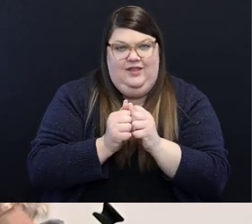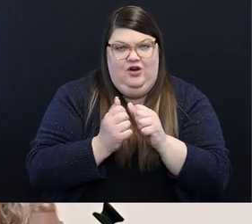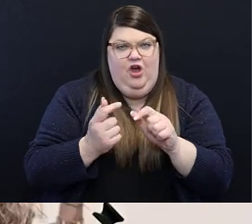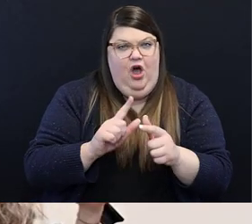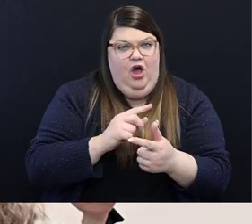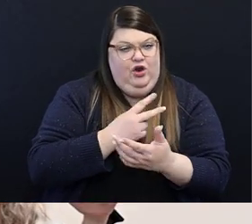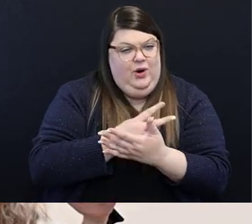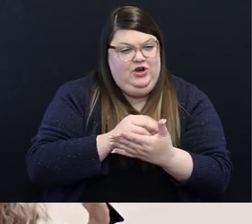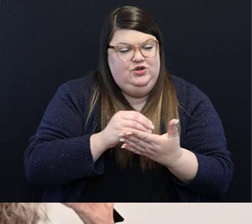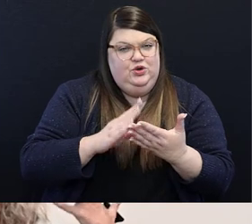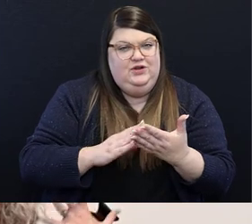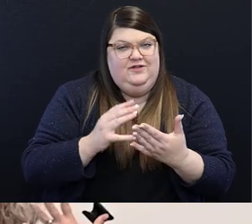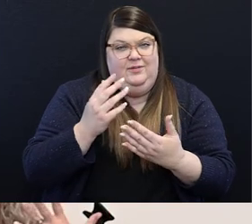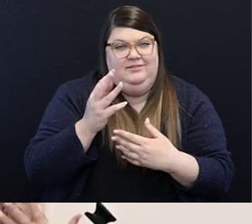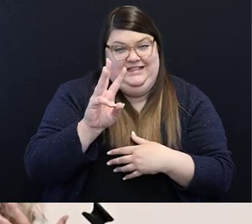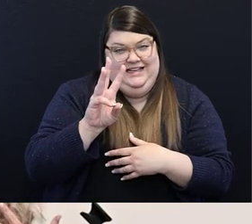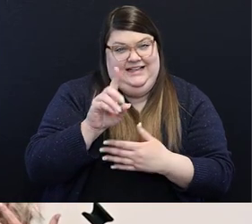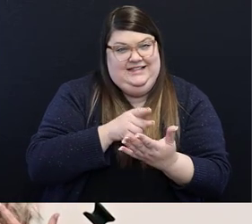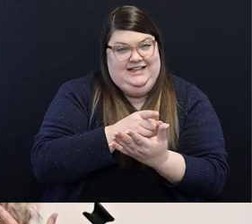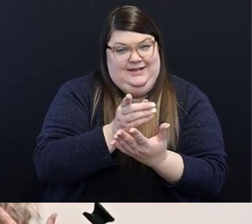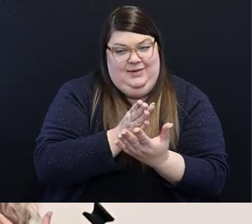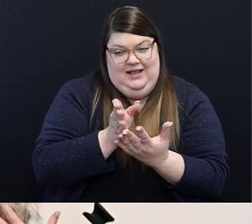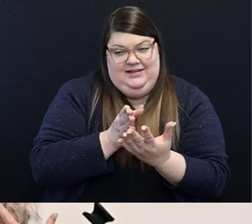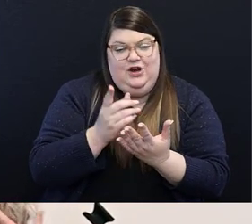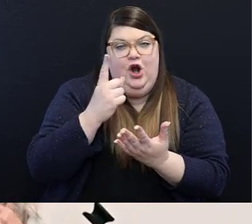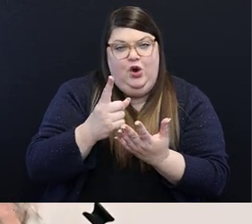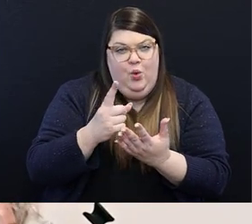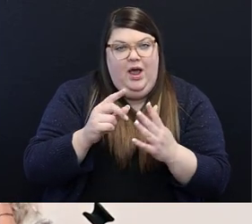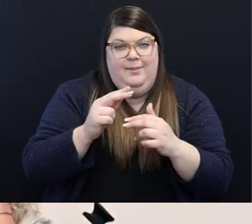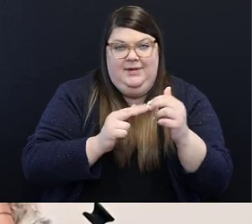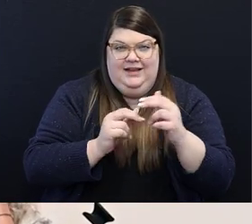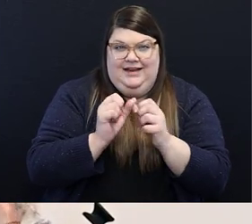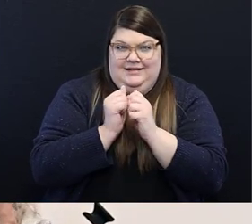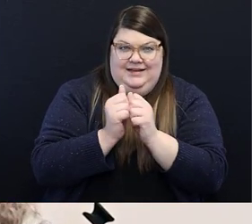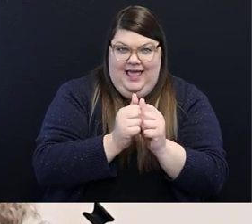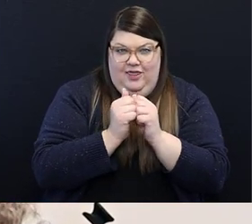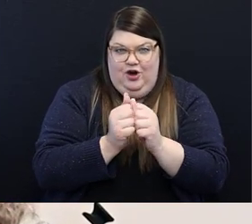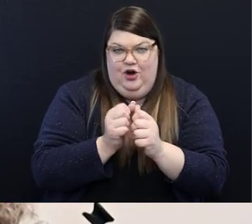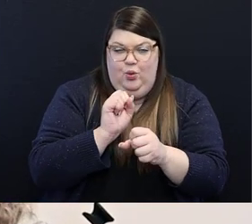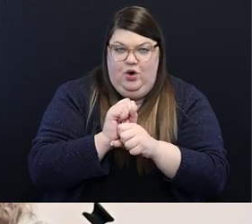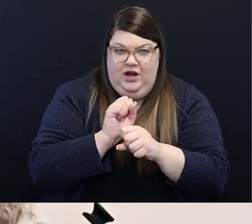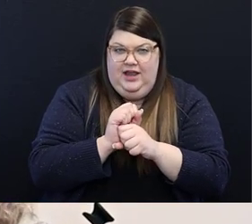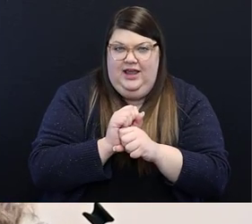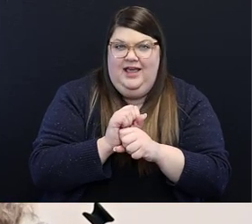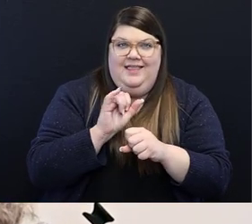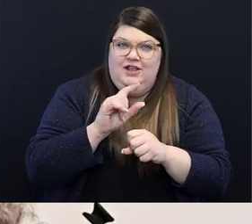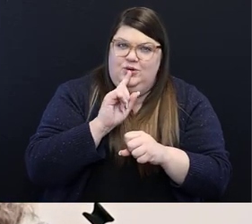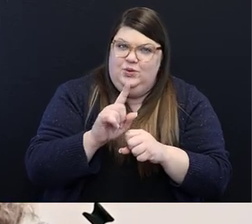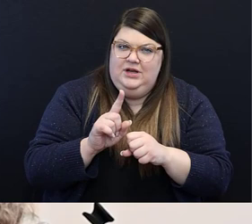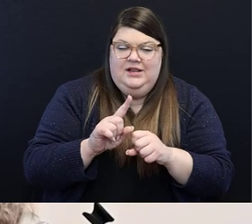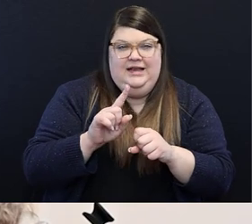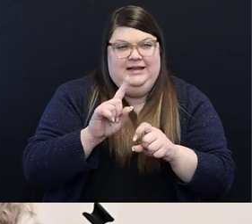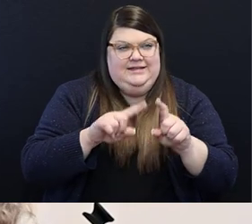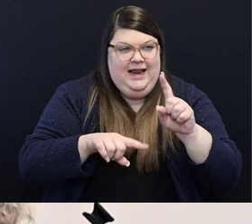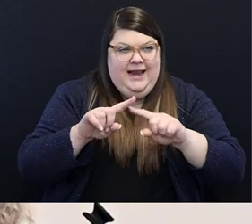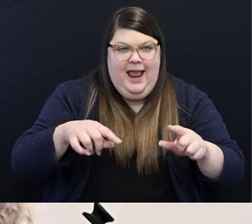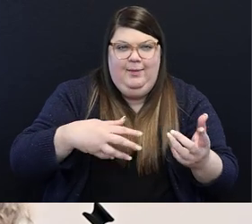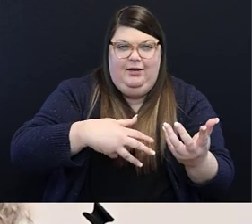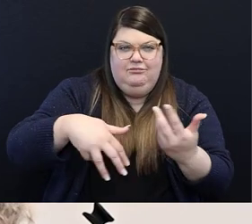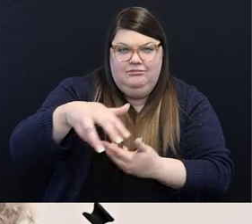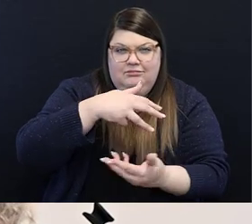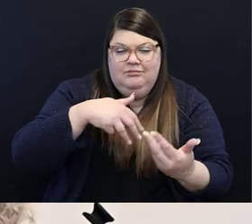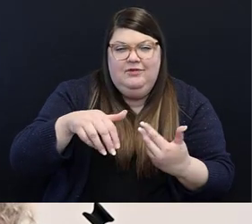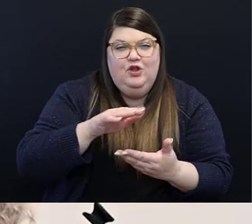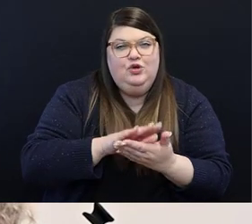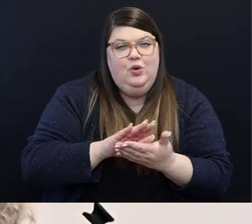all the graduate students from all six disciplines are in one studio building together working with facilities. And I think this is really dynamic. I think